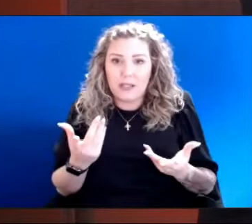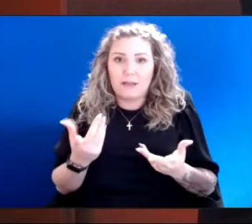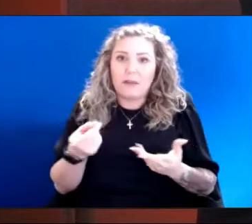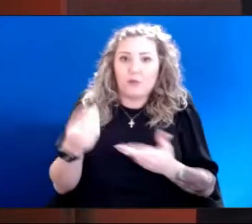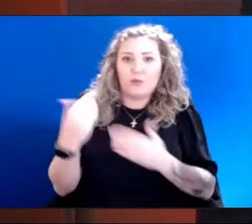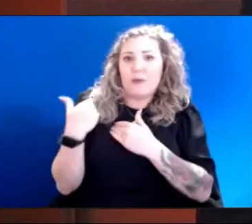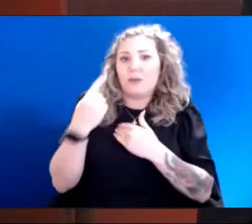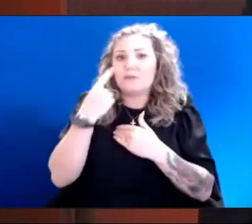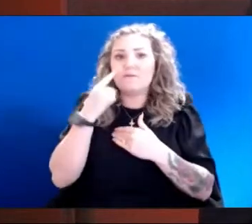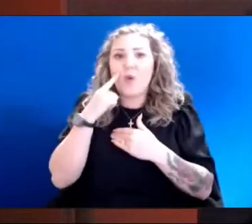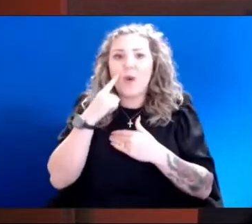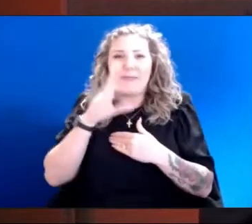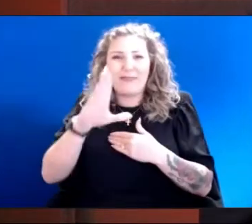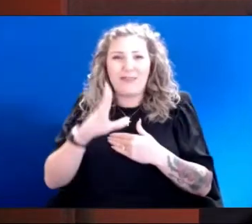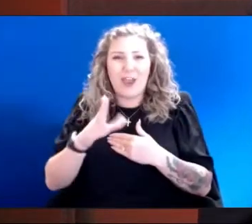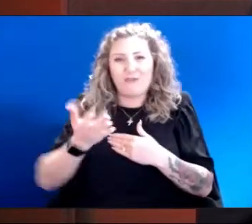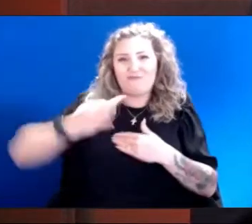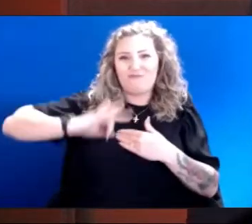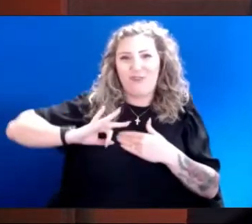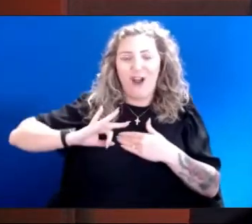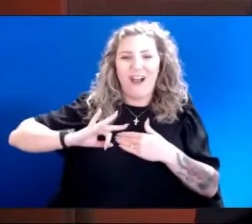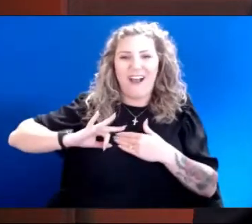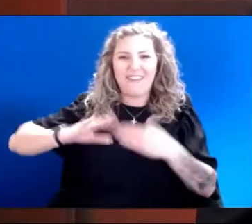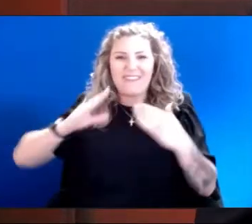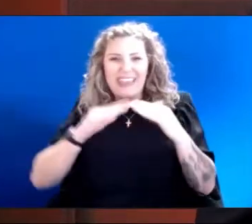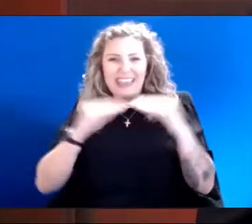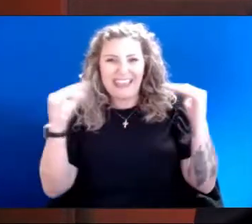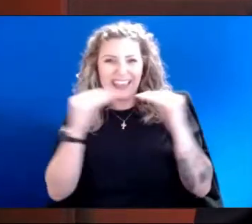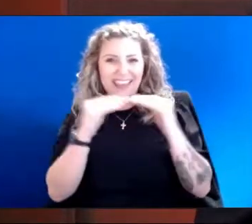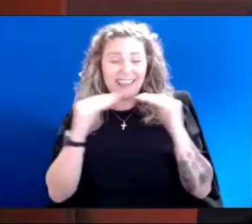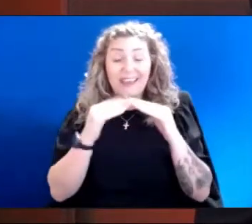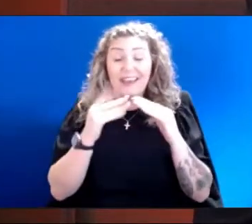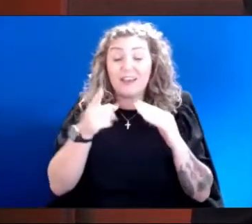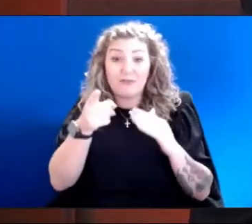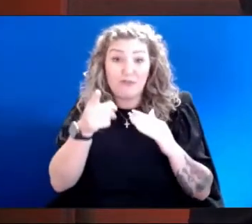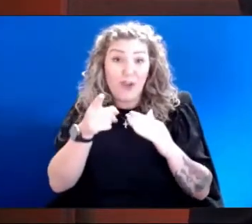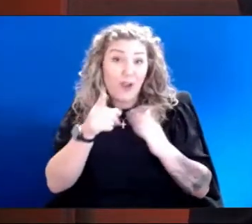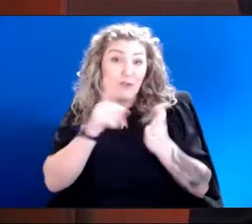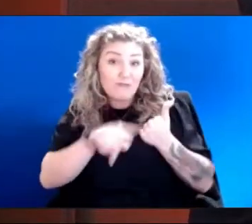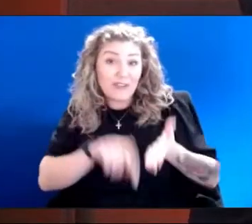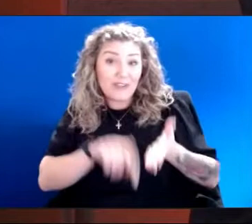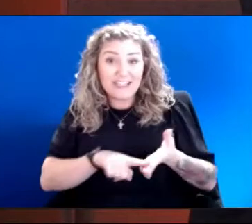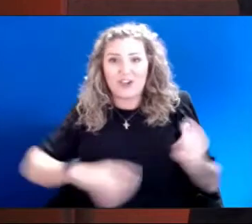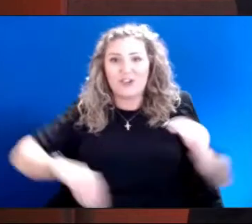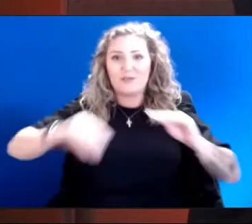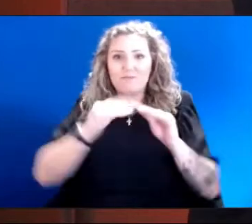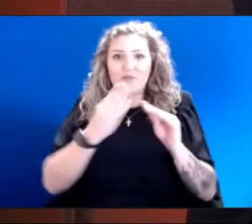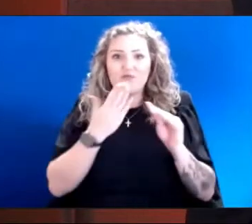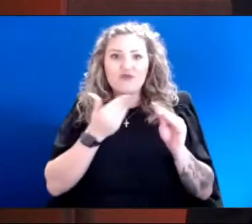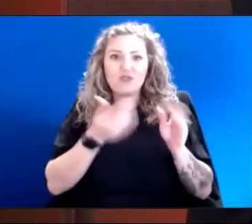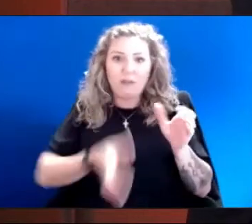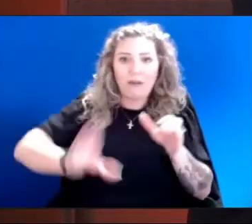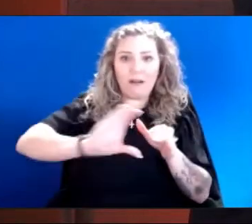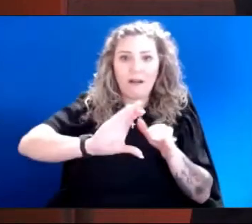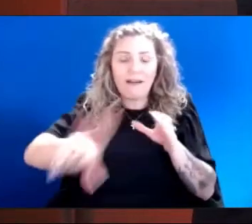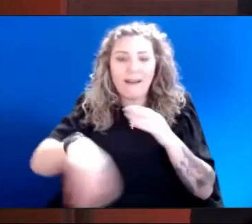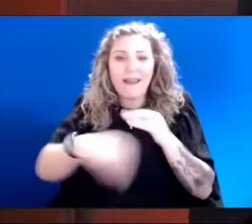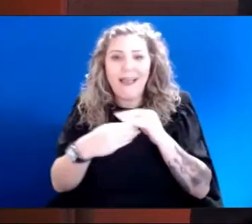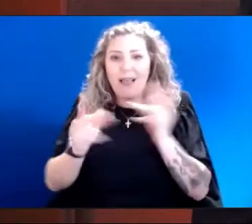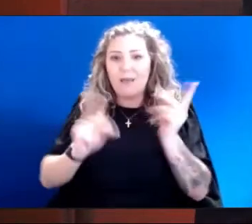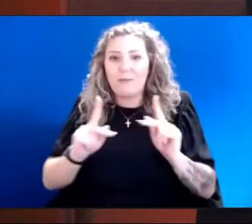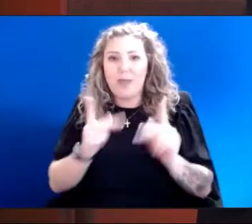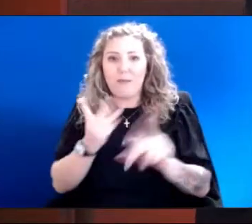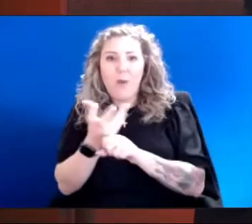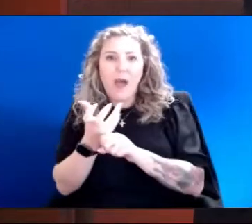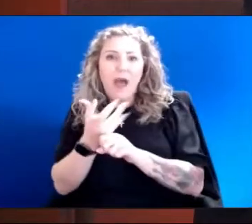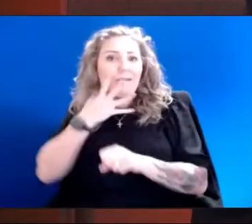and they did their homework and realized that the more of that they put in foods, it gets to a point where people start to buy more. They come back